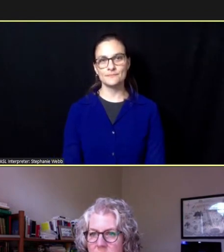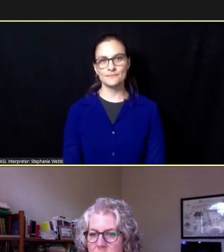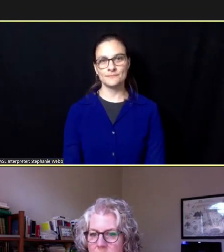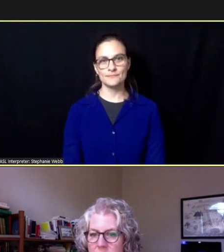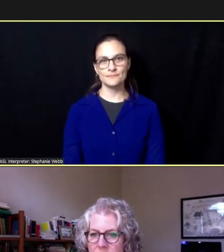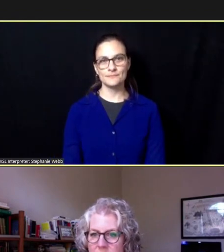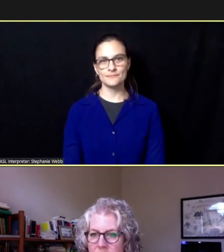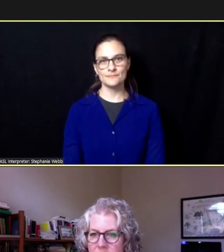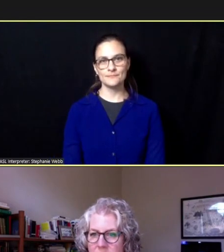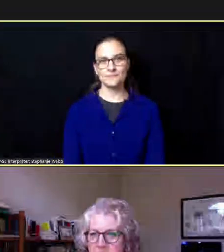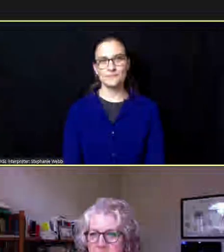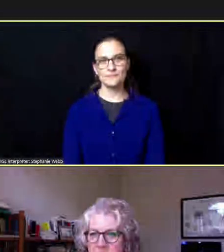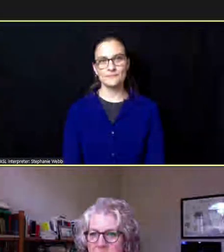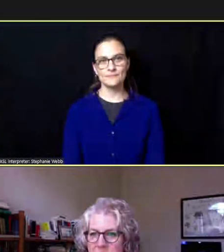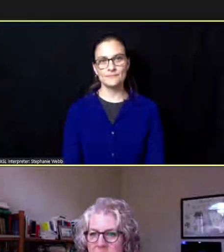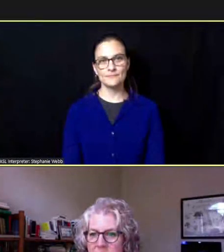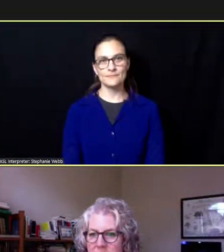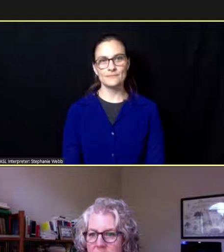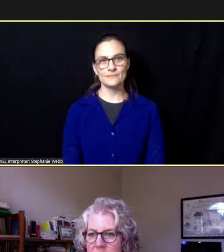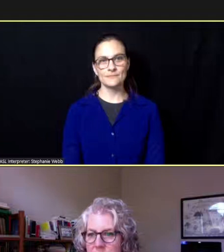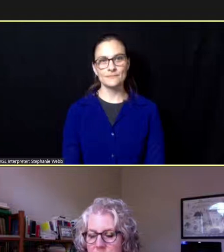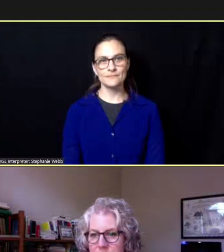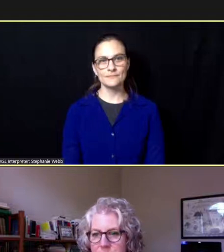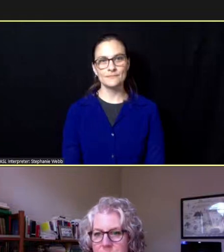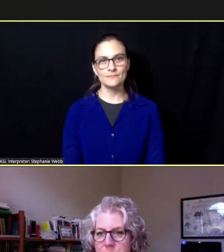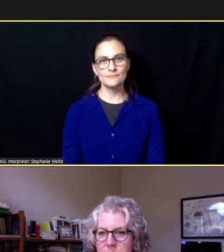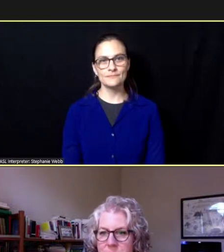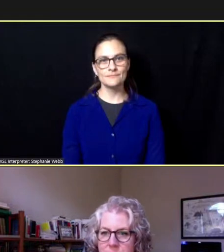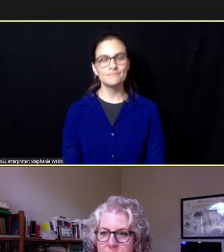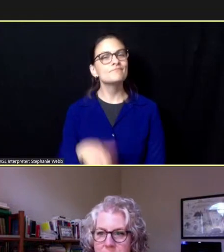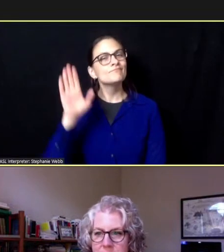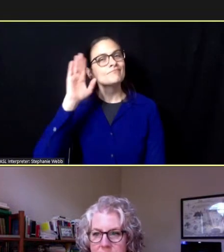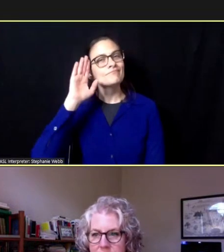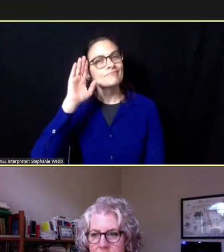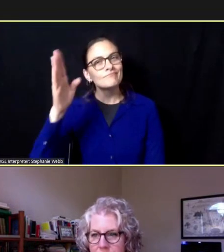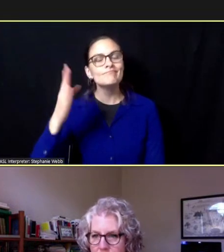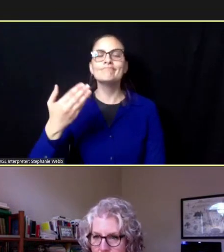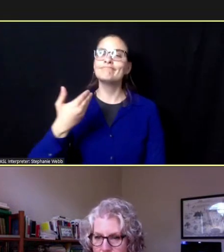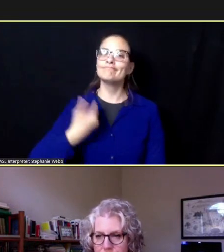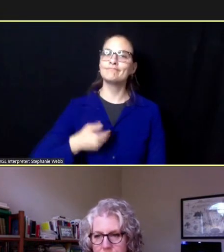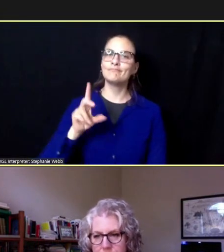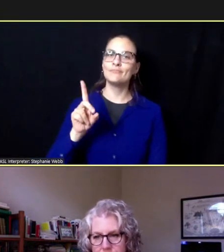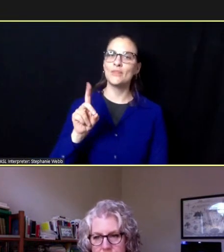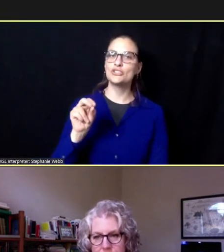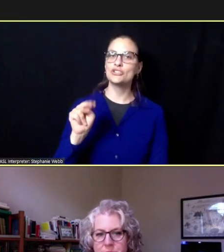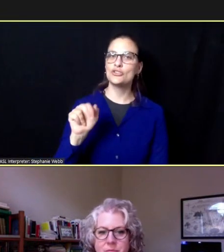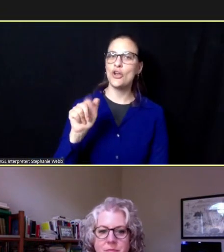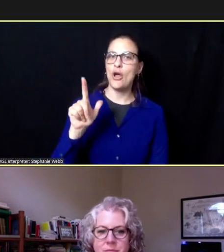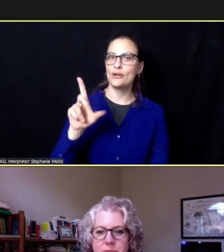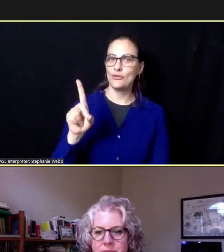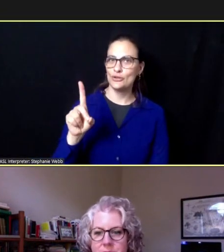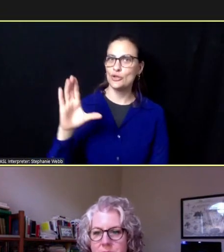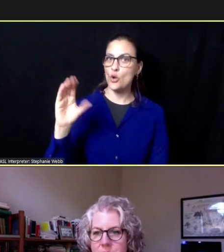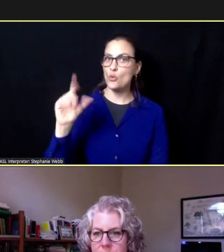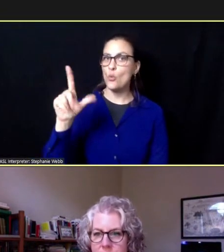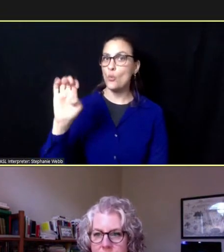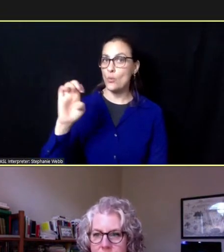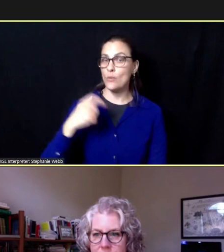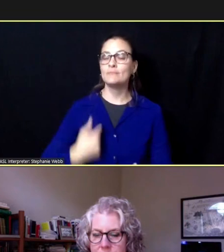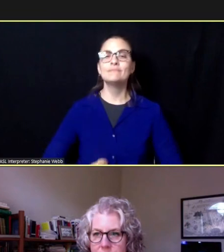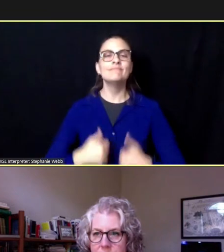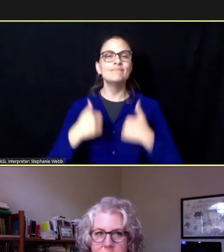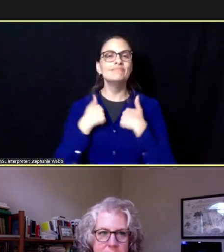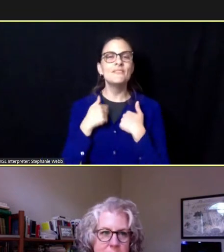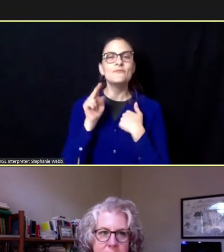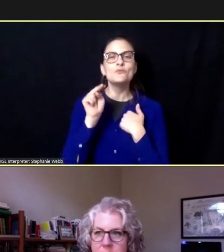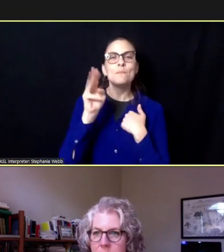Hello, my name is Donald Cole. I live in New Mexico in the